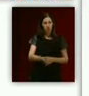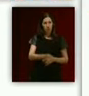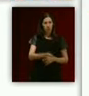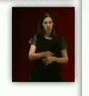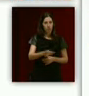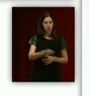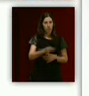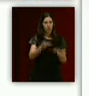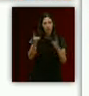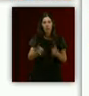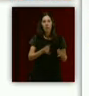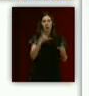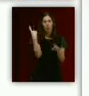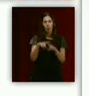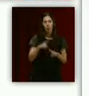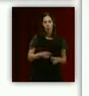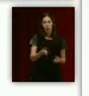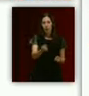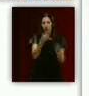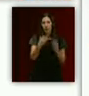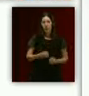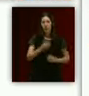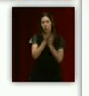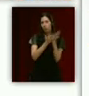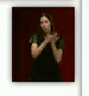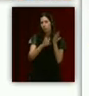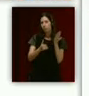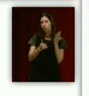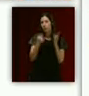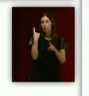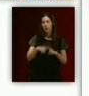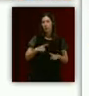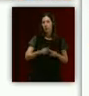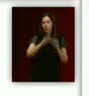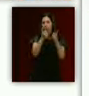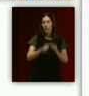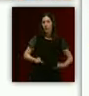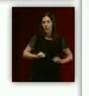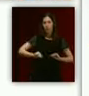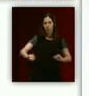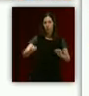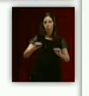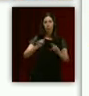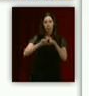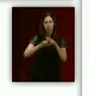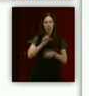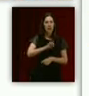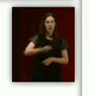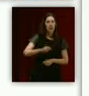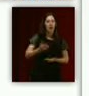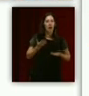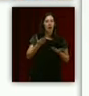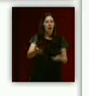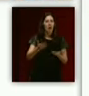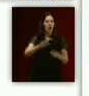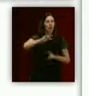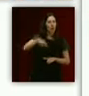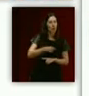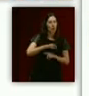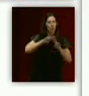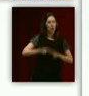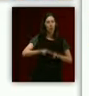of rehabilitation. The platform has also sensors to capture parametric